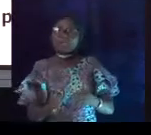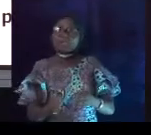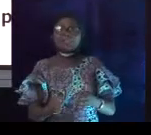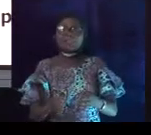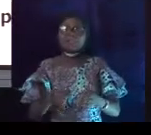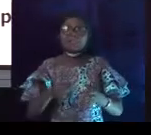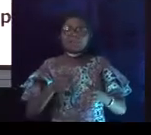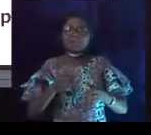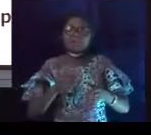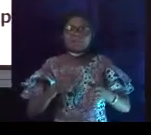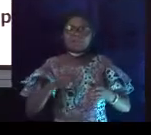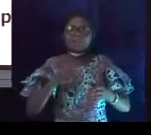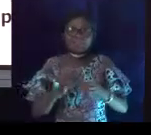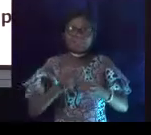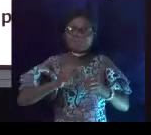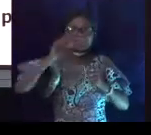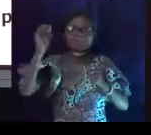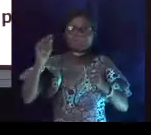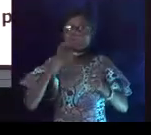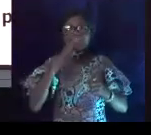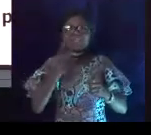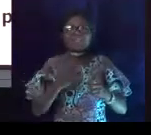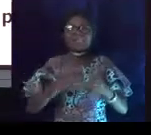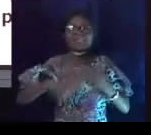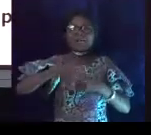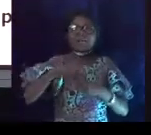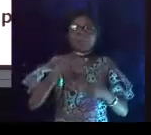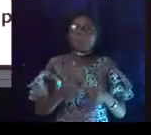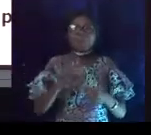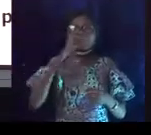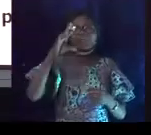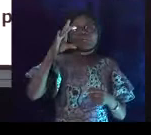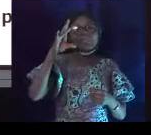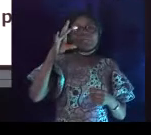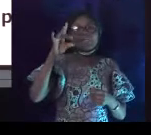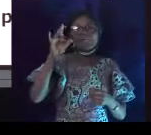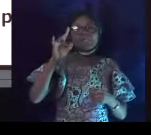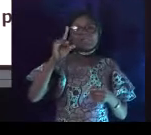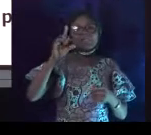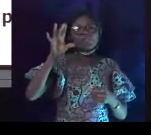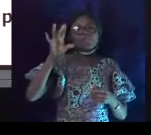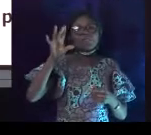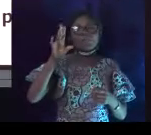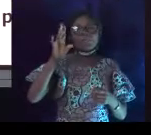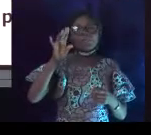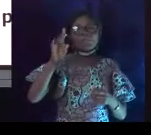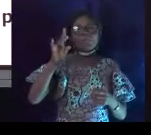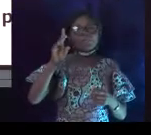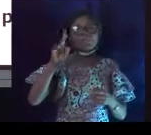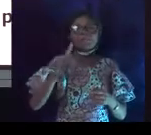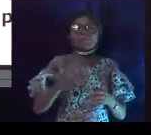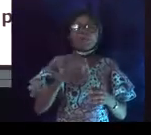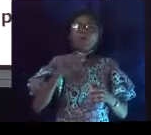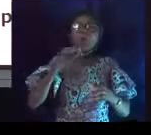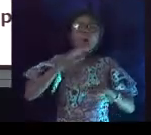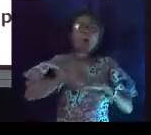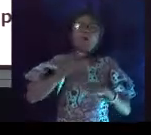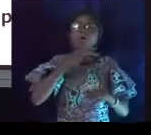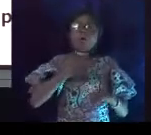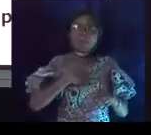the rate at which it lay eggs, and it's about 16 to 18 dozens that the hens will lay at that